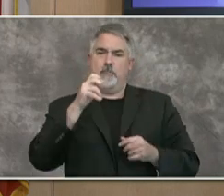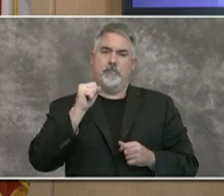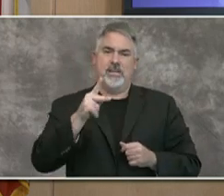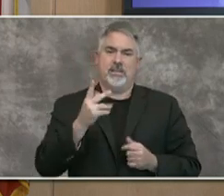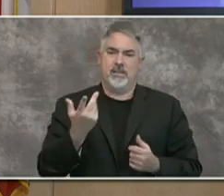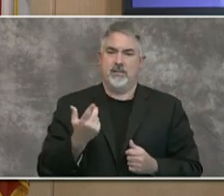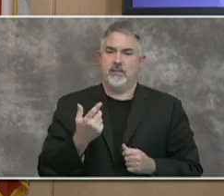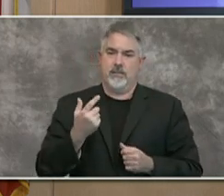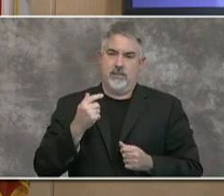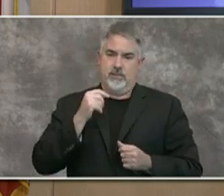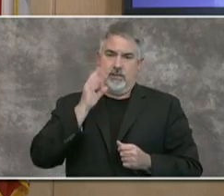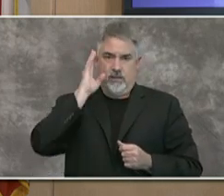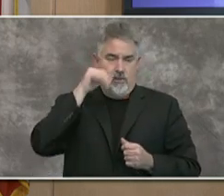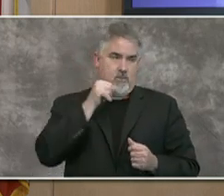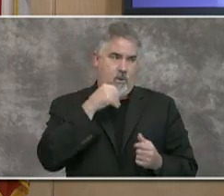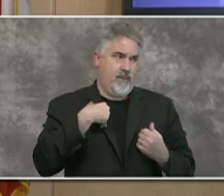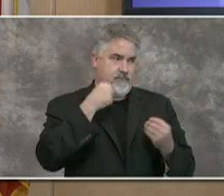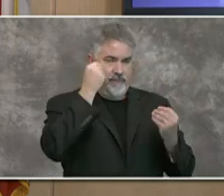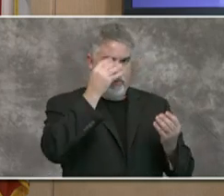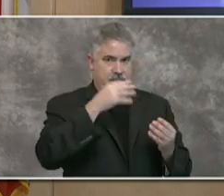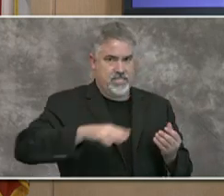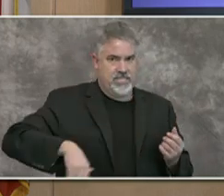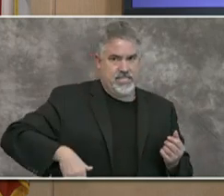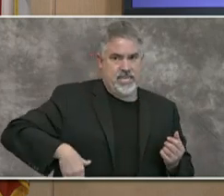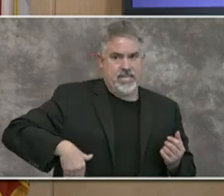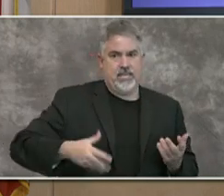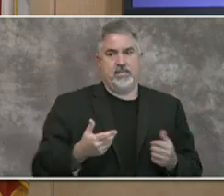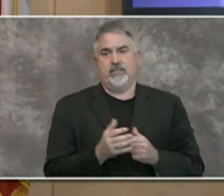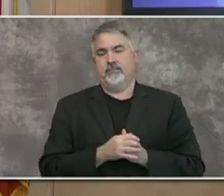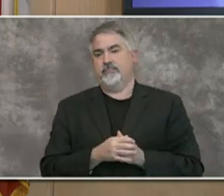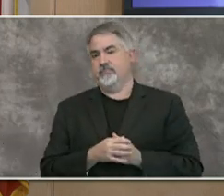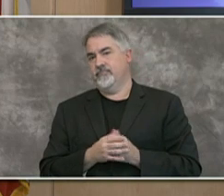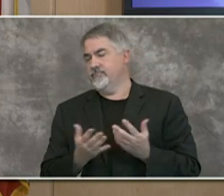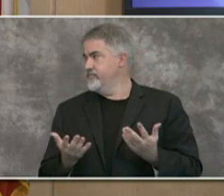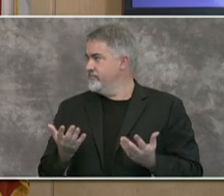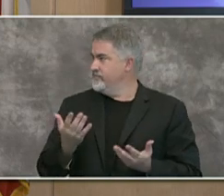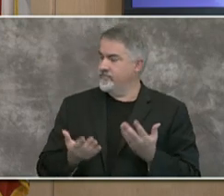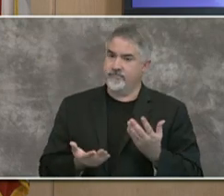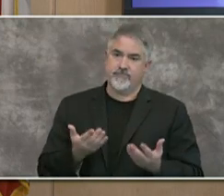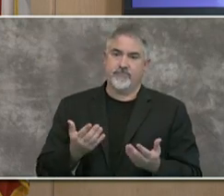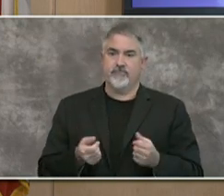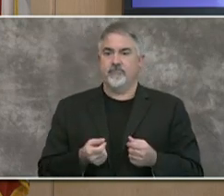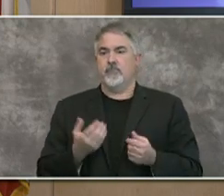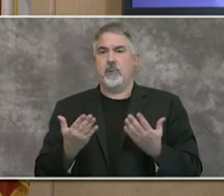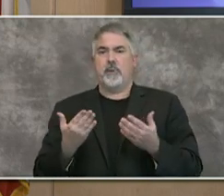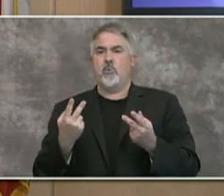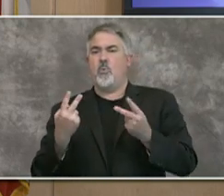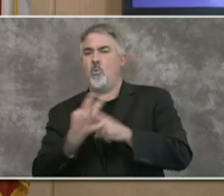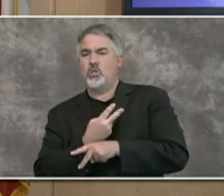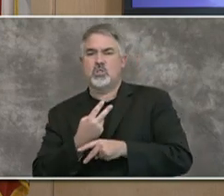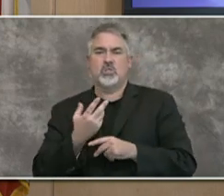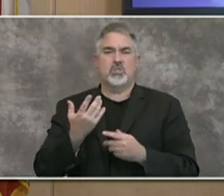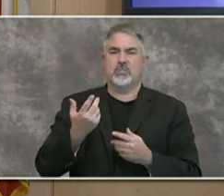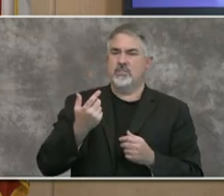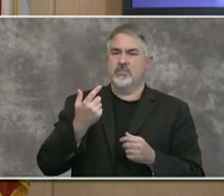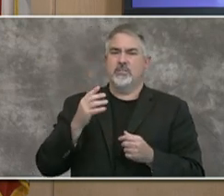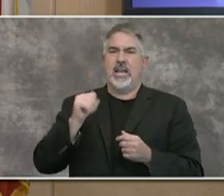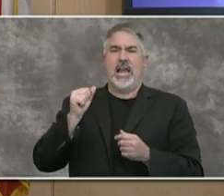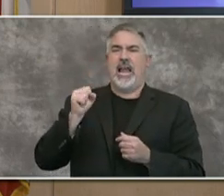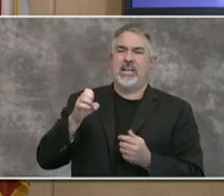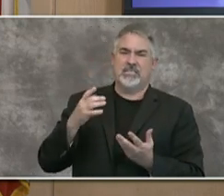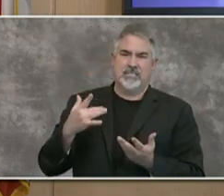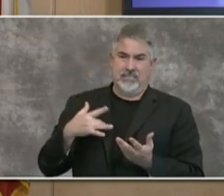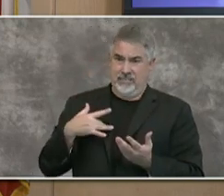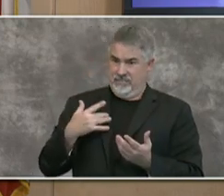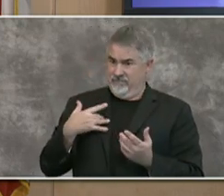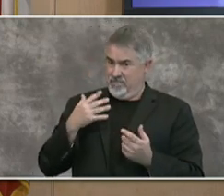available, but, you know, maybe some kind of best and worst case scenarios. I mean, you guys had just said that the